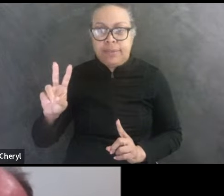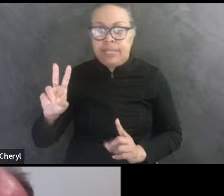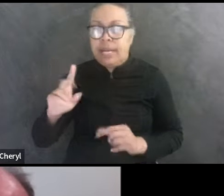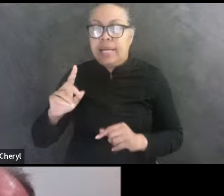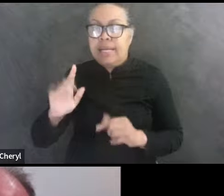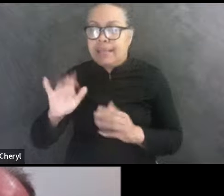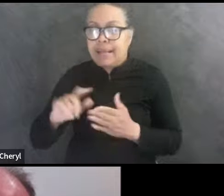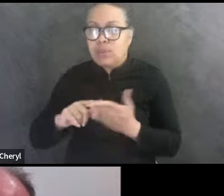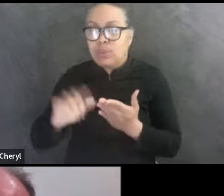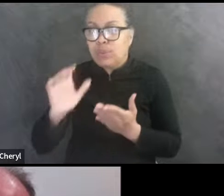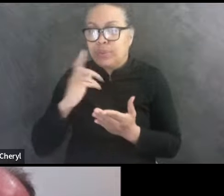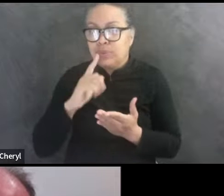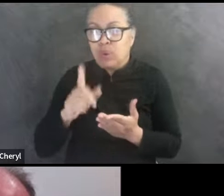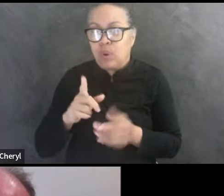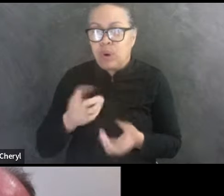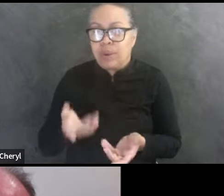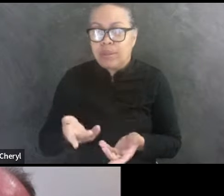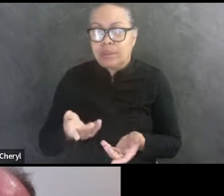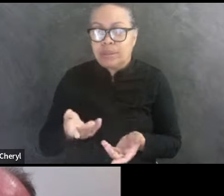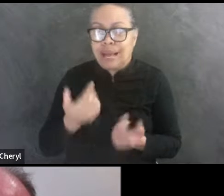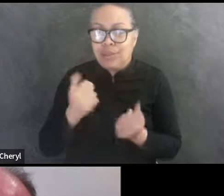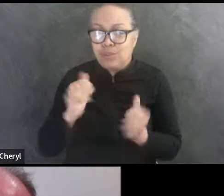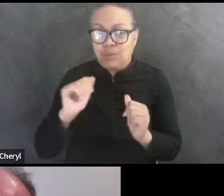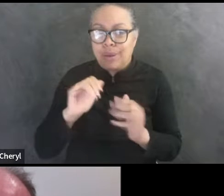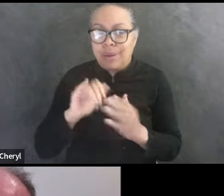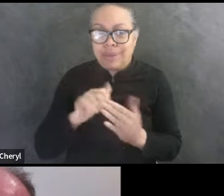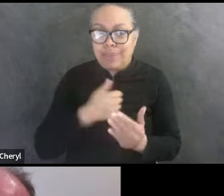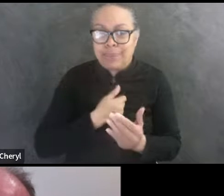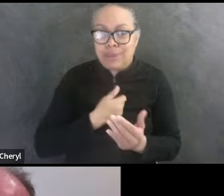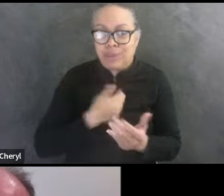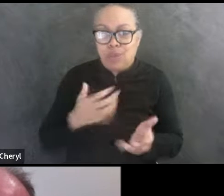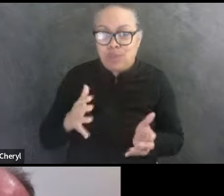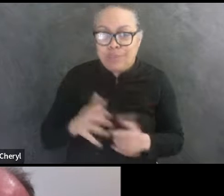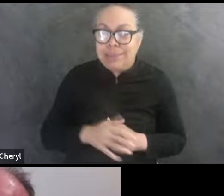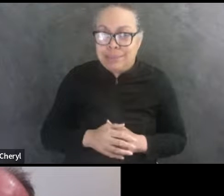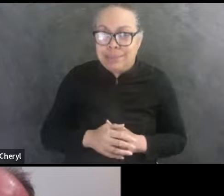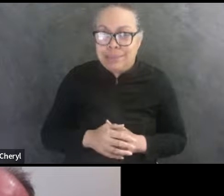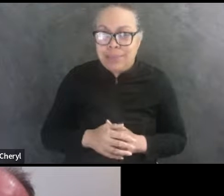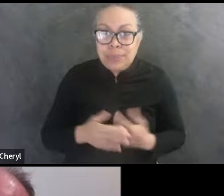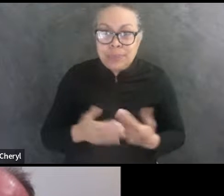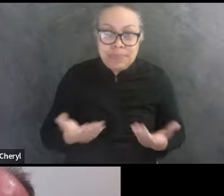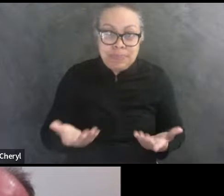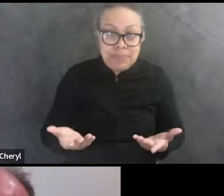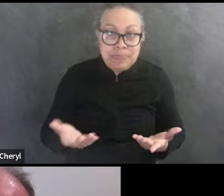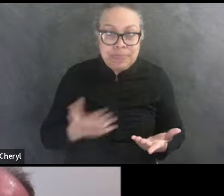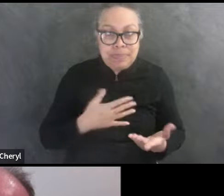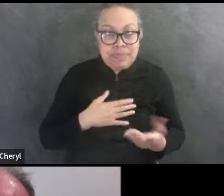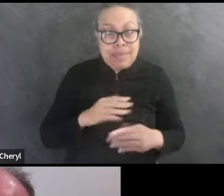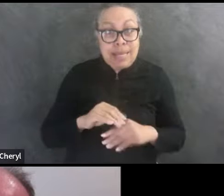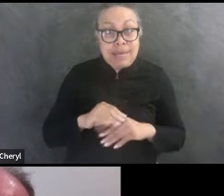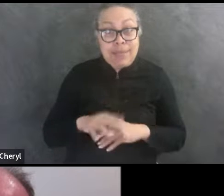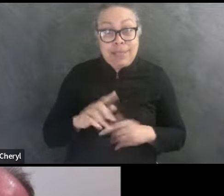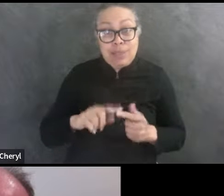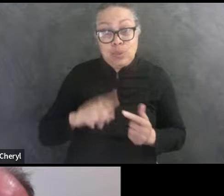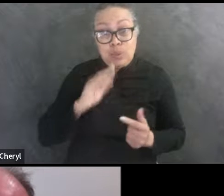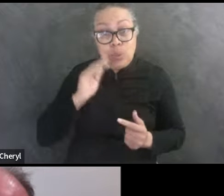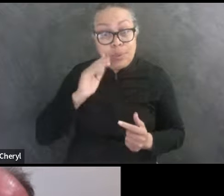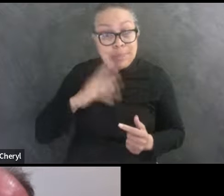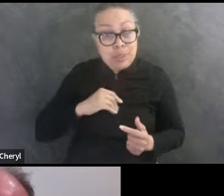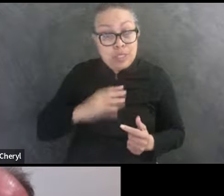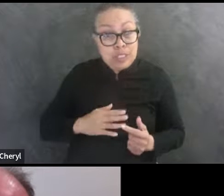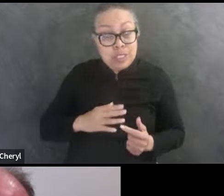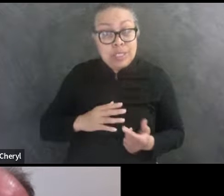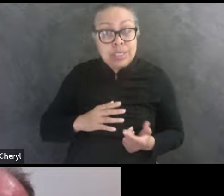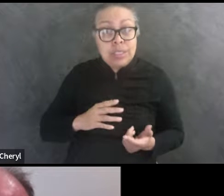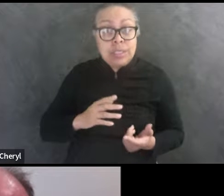it. Oh, Yeah, I tried that myself. So my advice to them today was